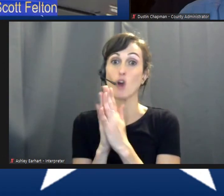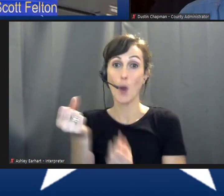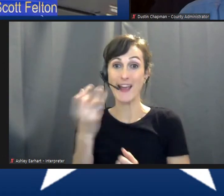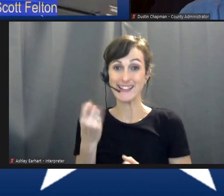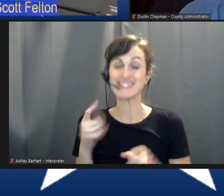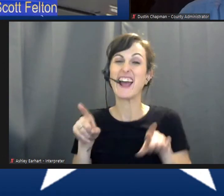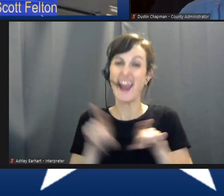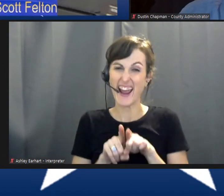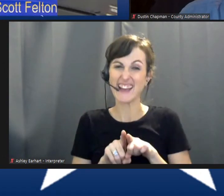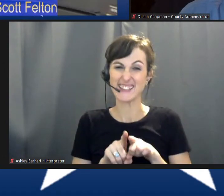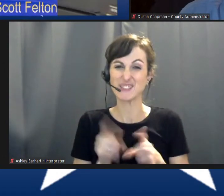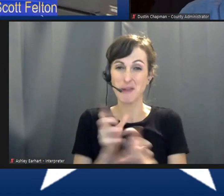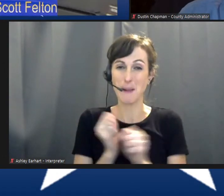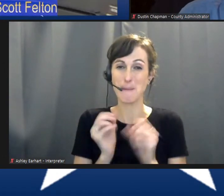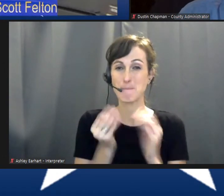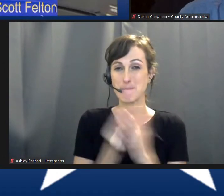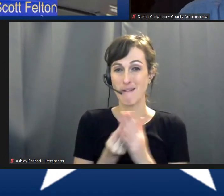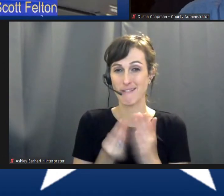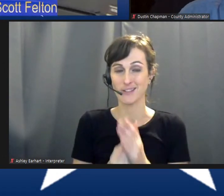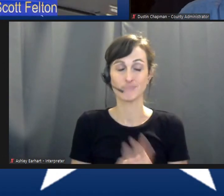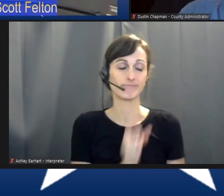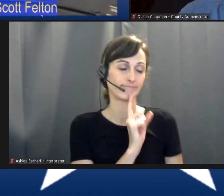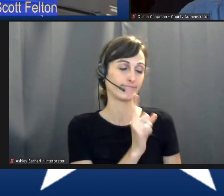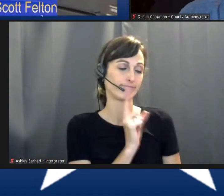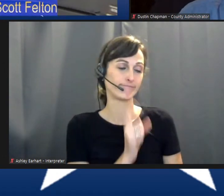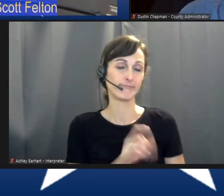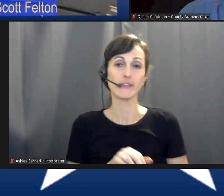true. And so